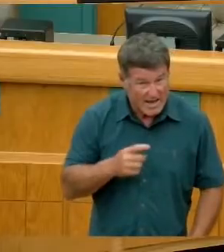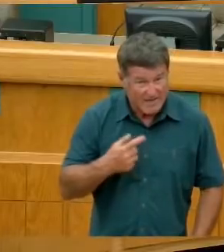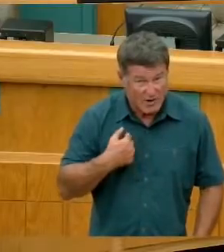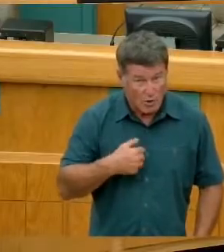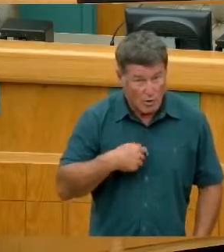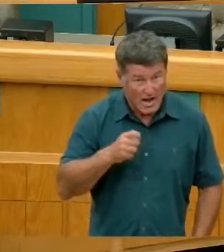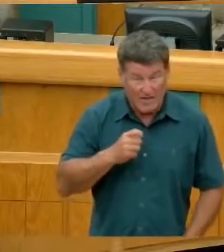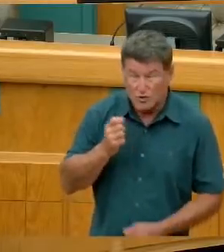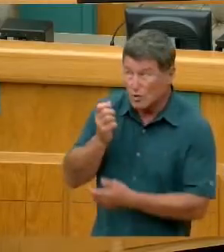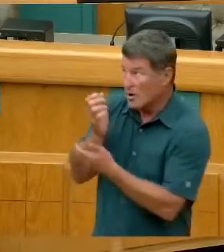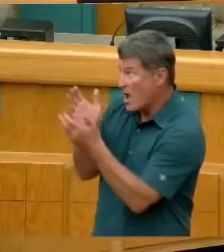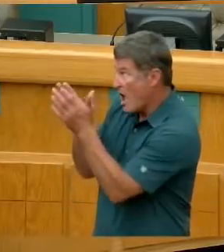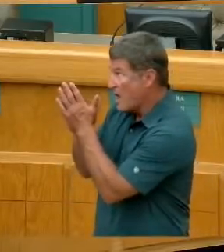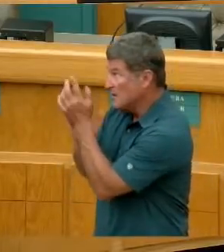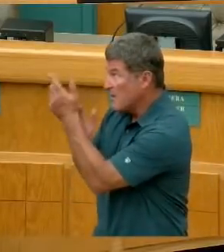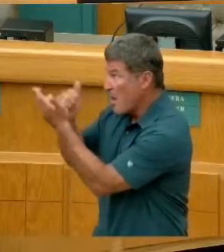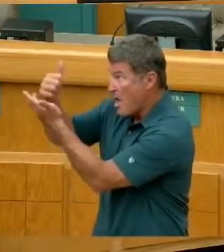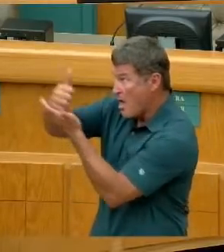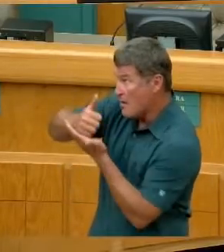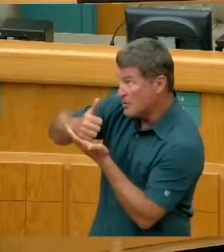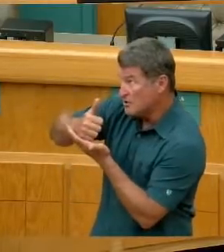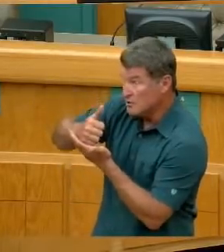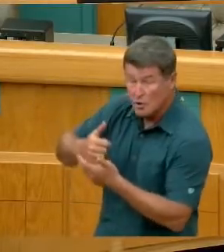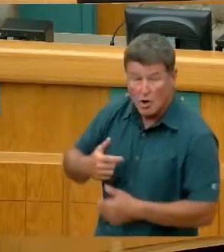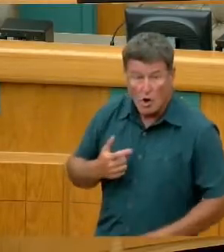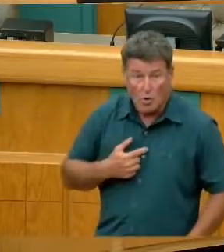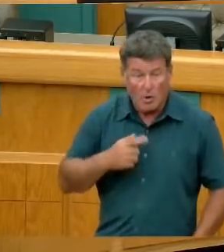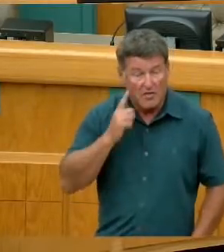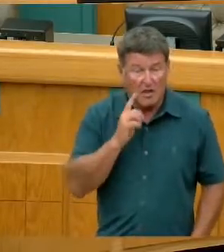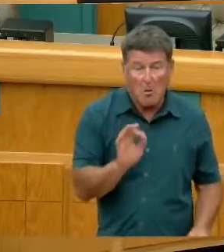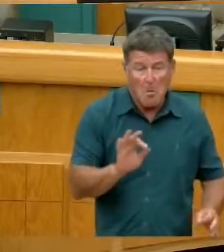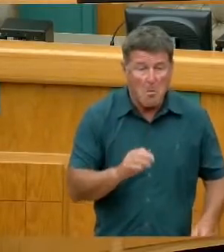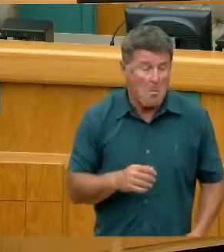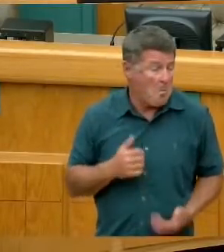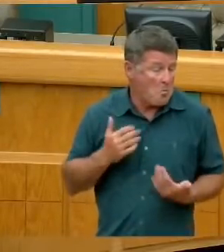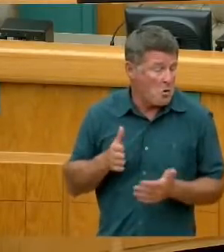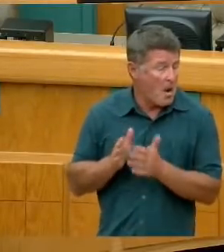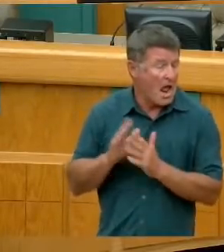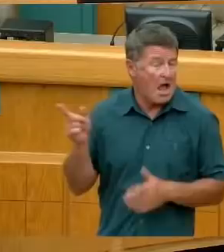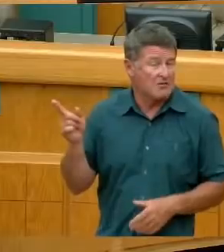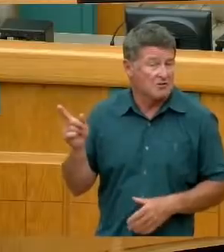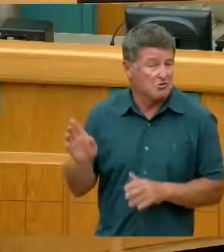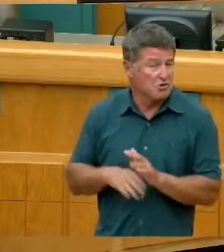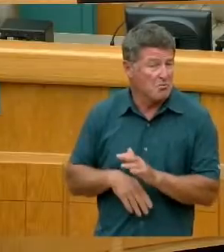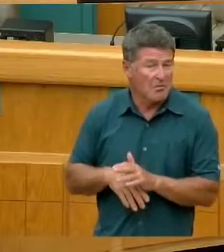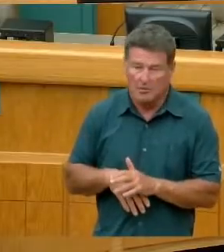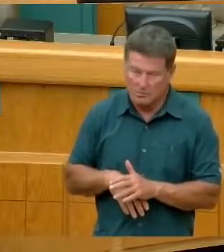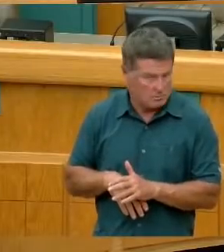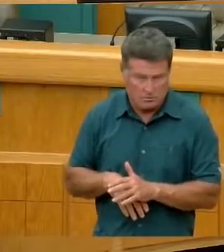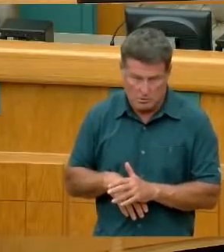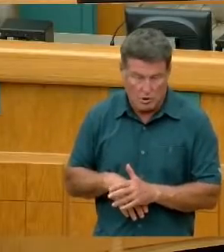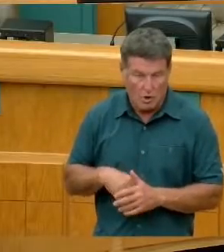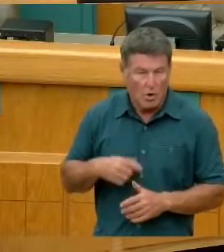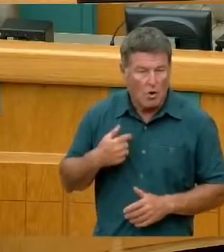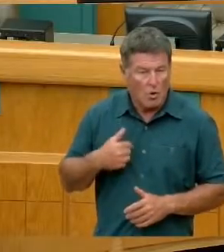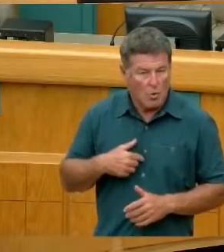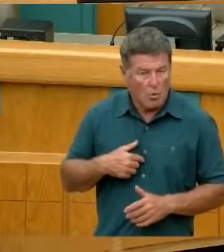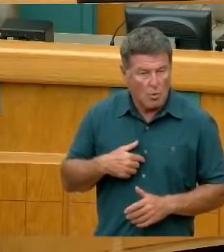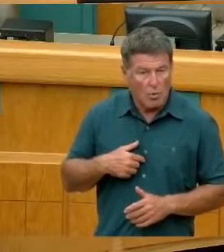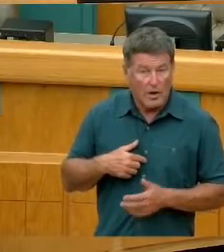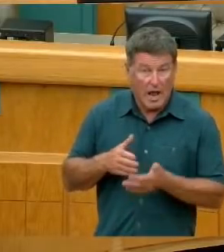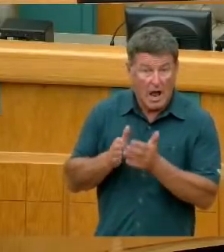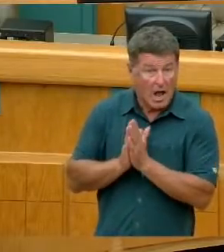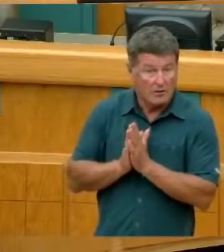federal partners for help, this is not something we do lightly, and we don't necessarily ask for help